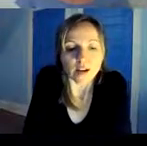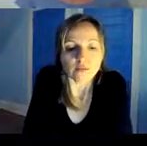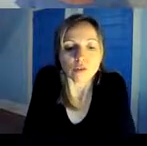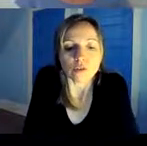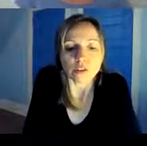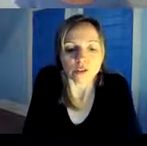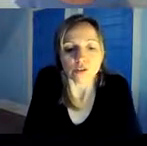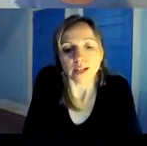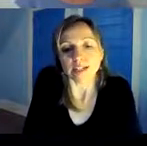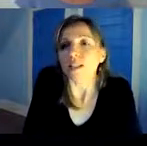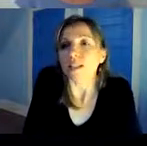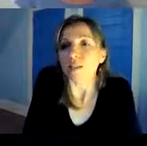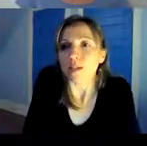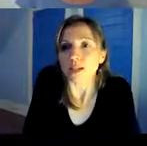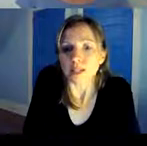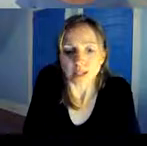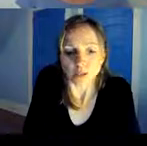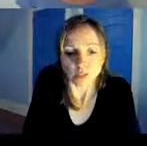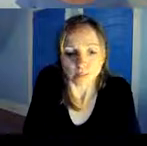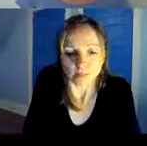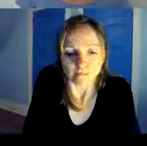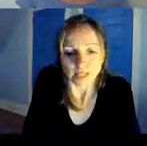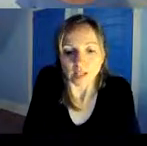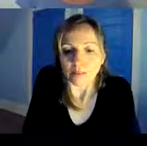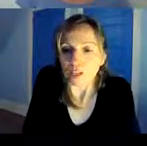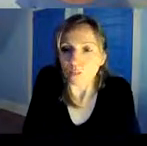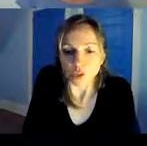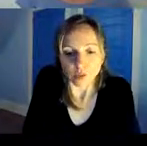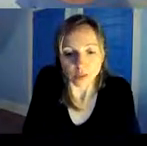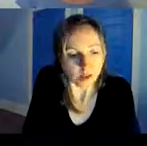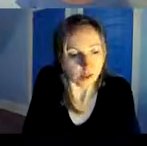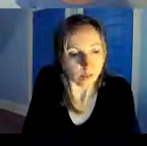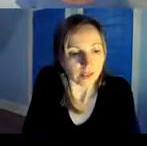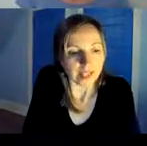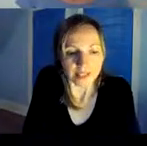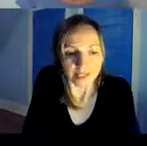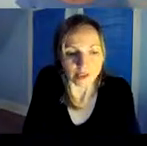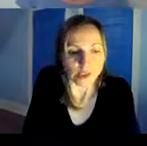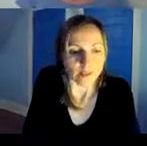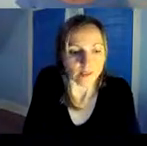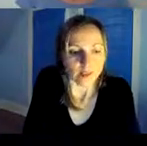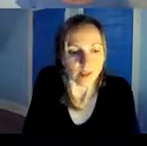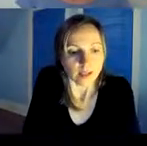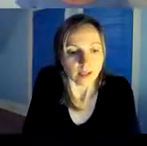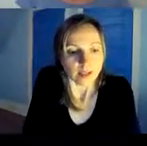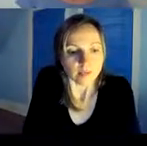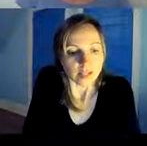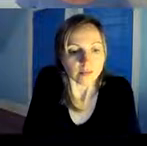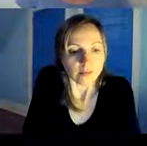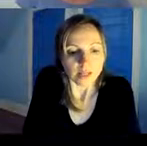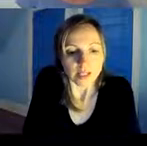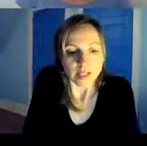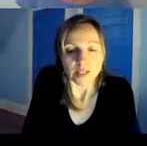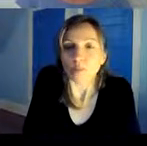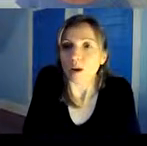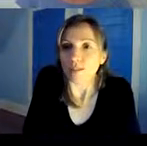It arrived in northeastern United States in the mid 1800s. It made its way to Ontario by late 1800s. It's invasive